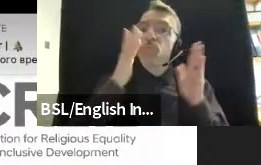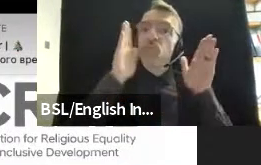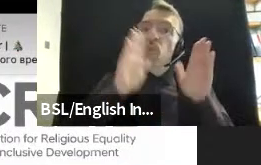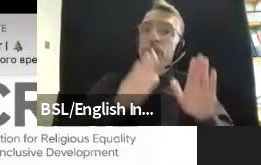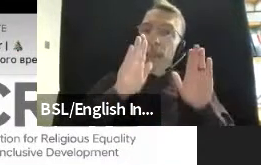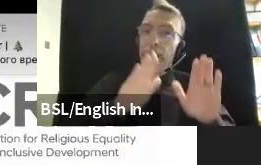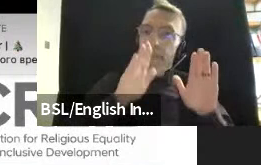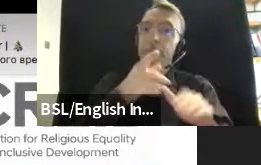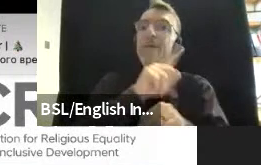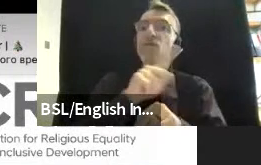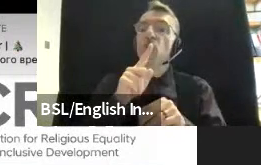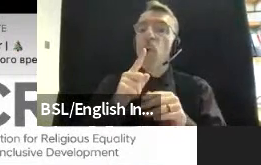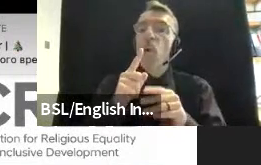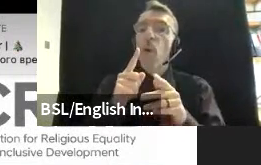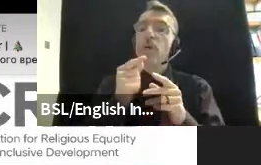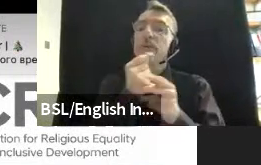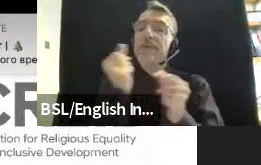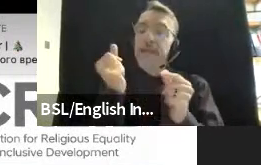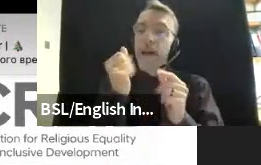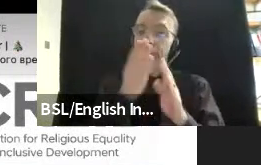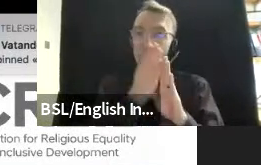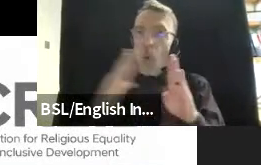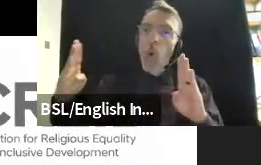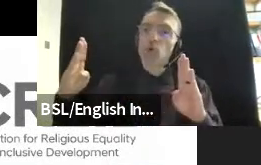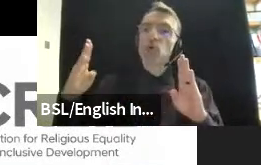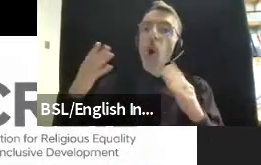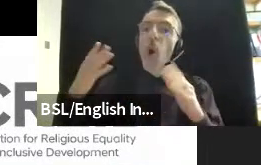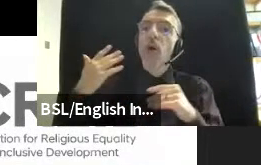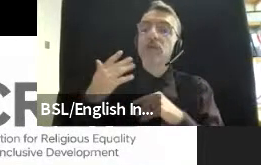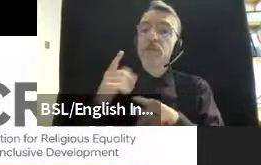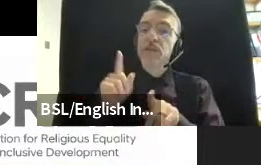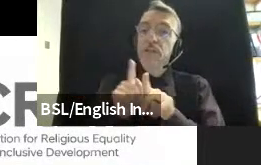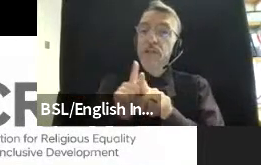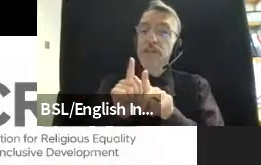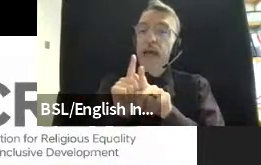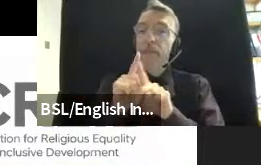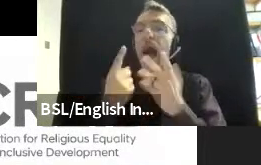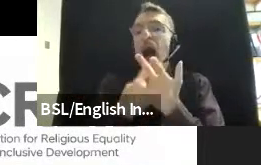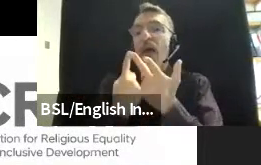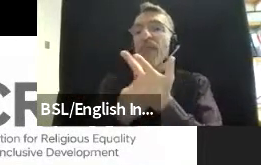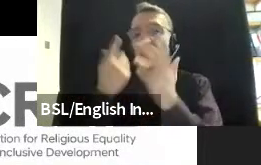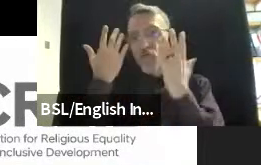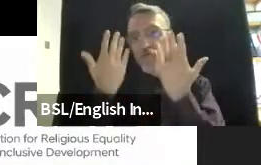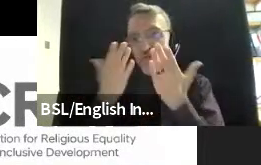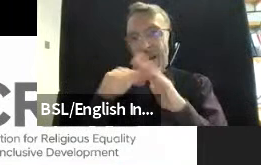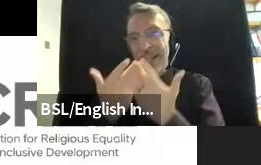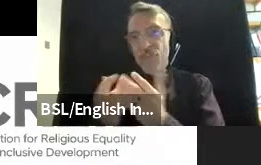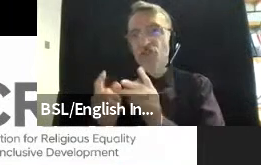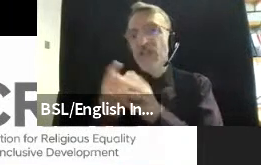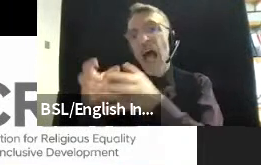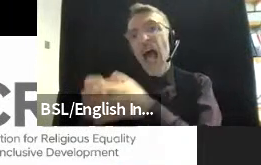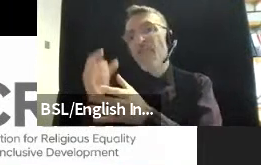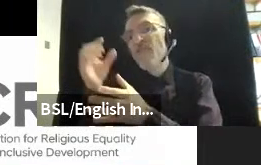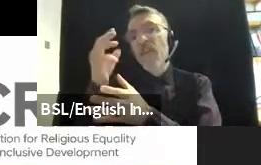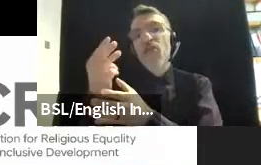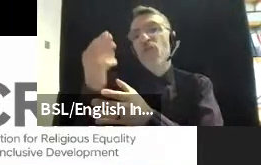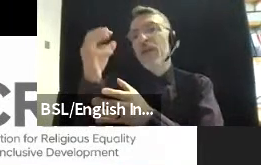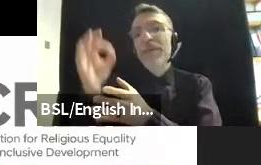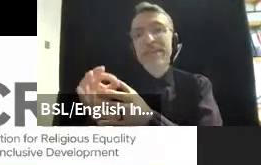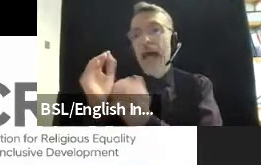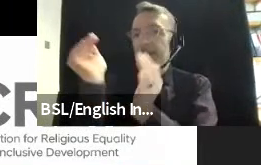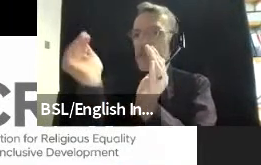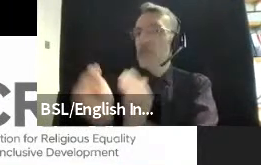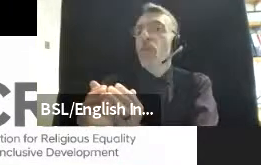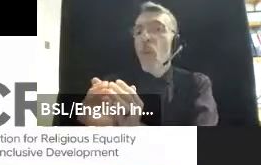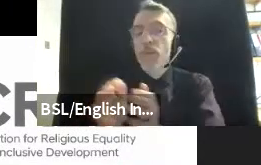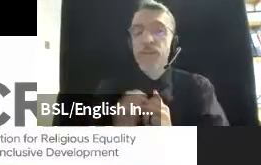groups for about 9%, and other religions represented for about 3%.